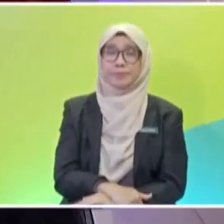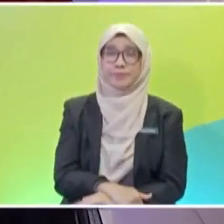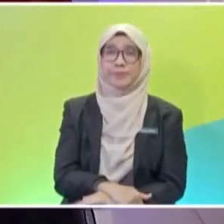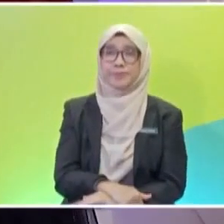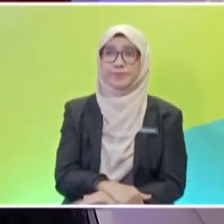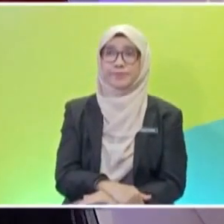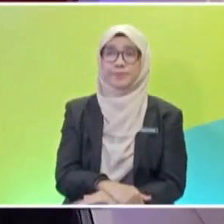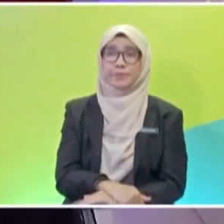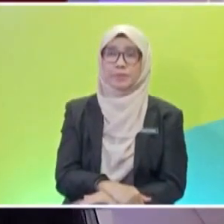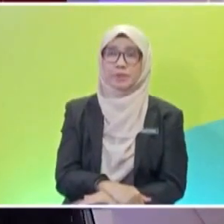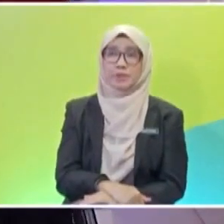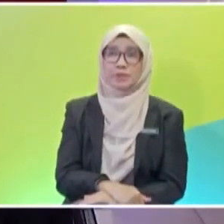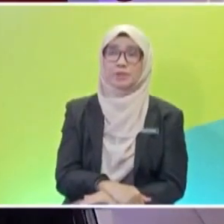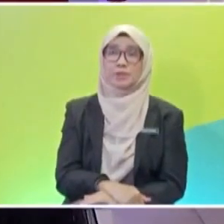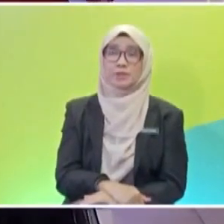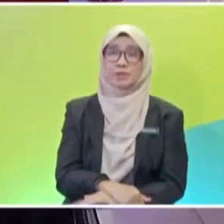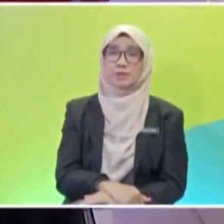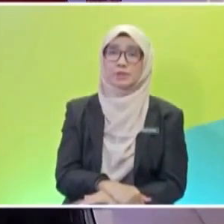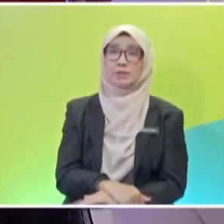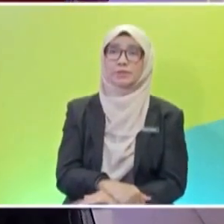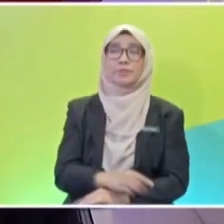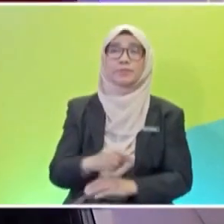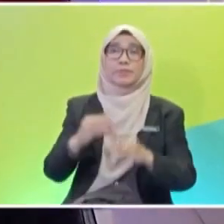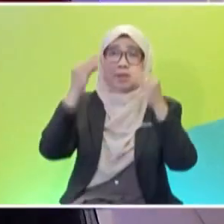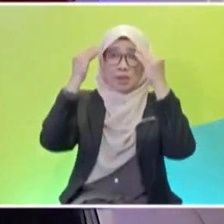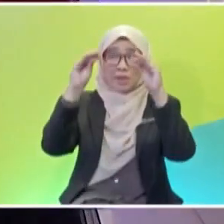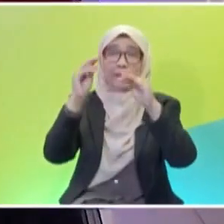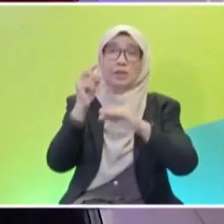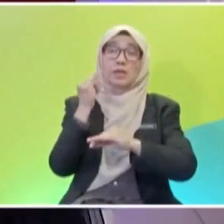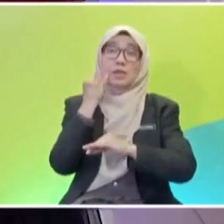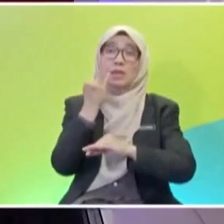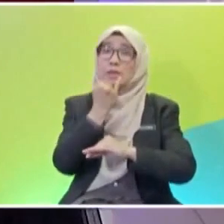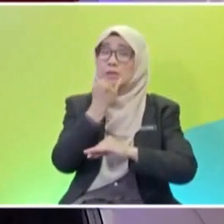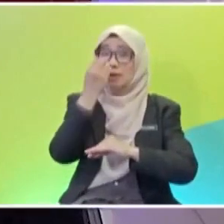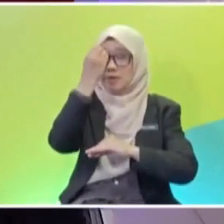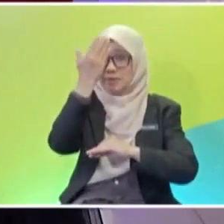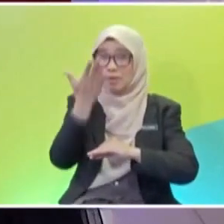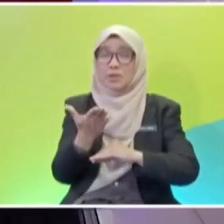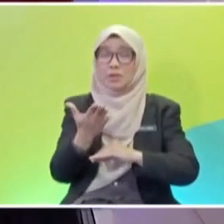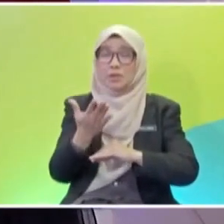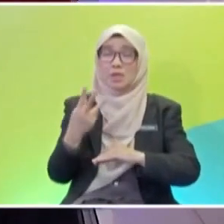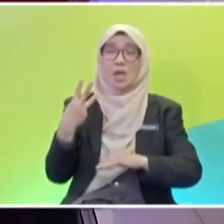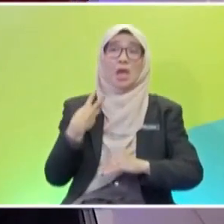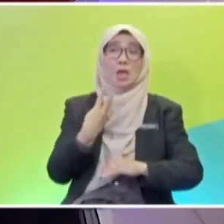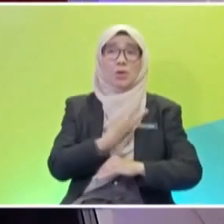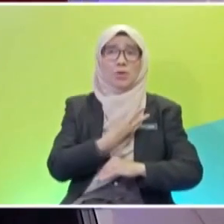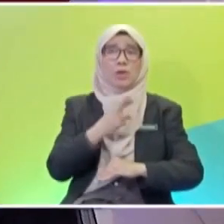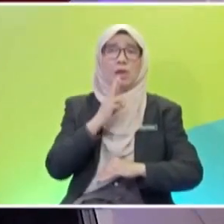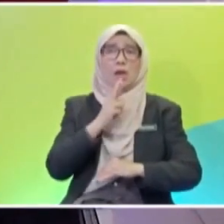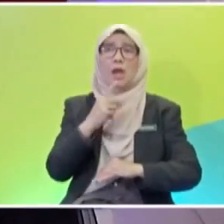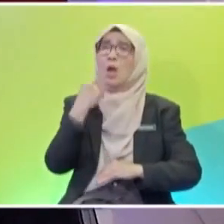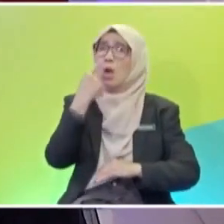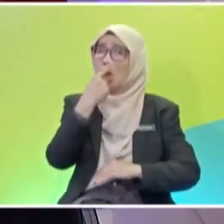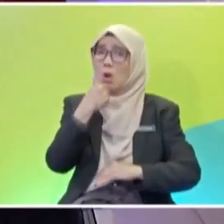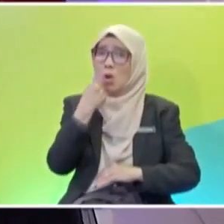message not just to my beautiful girls but to all the beautiful peoples out there. Mm-hmm. We are who we are. Accept it, embrace